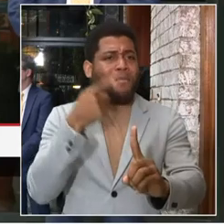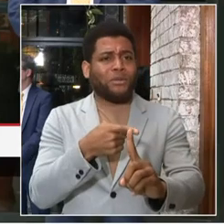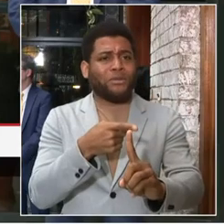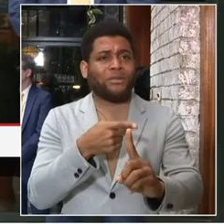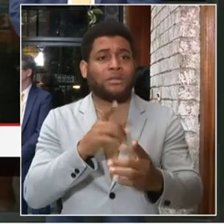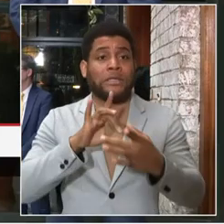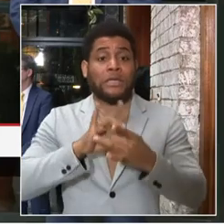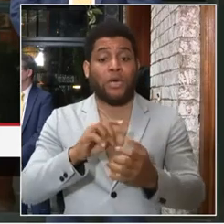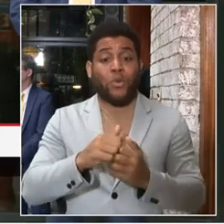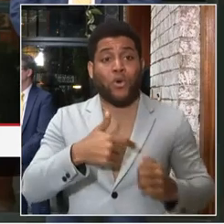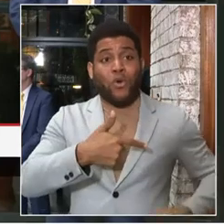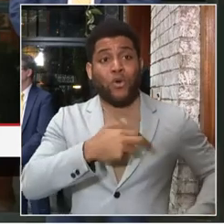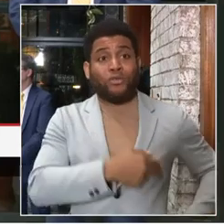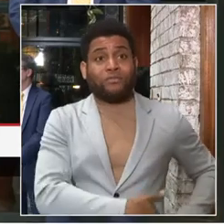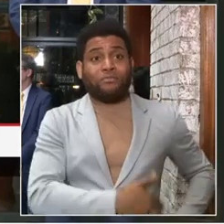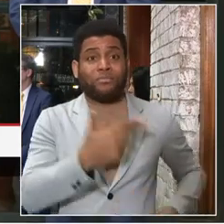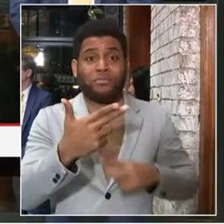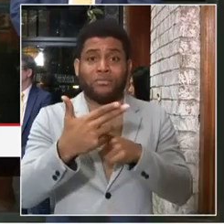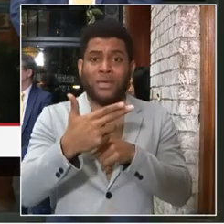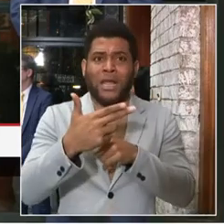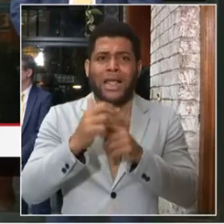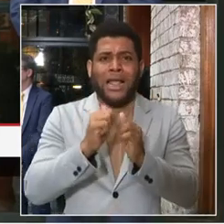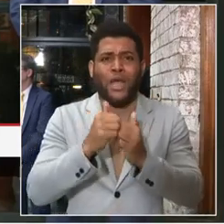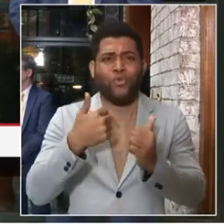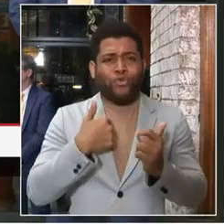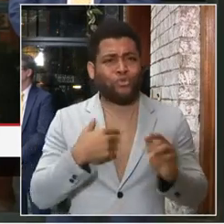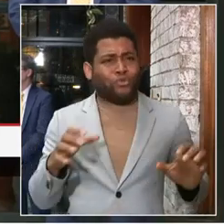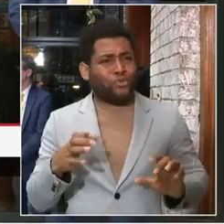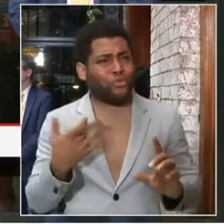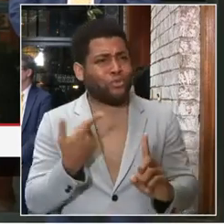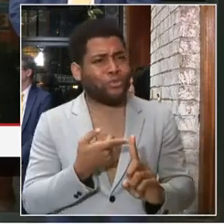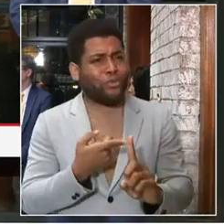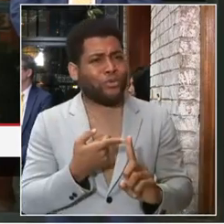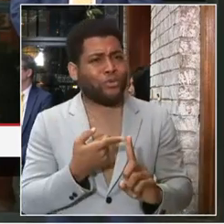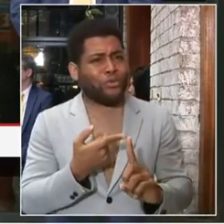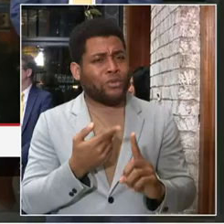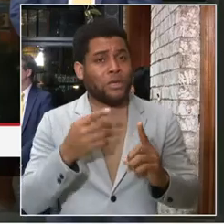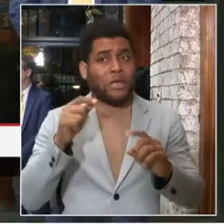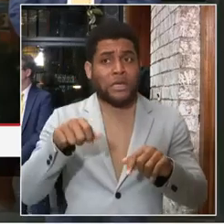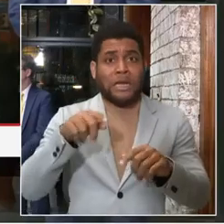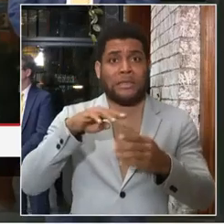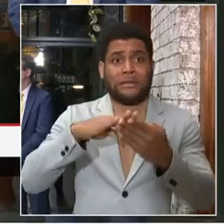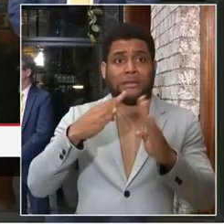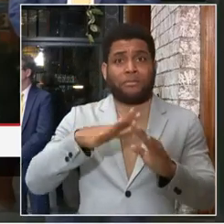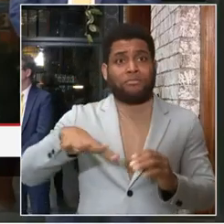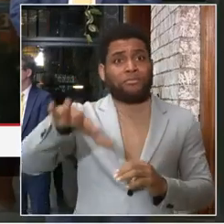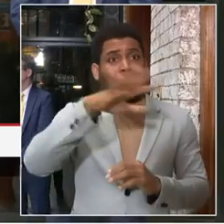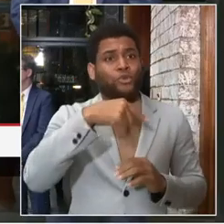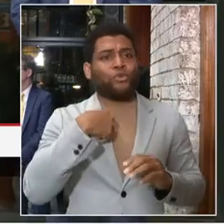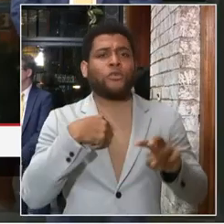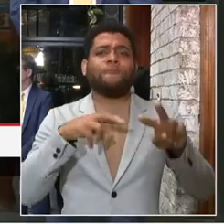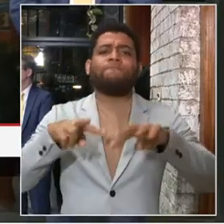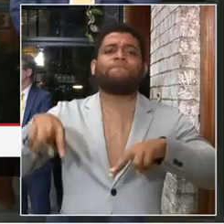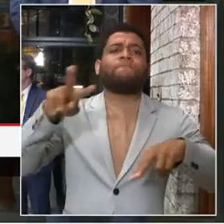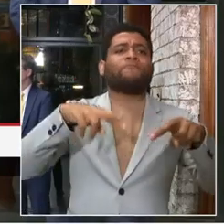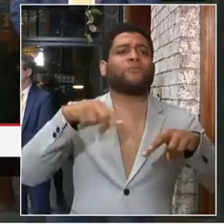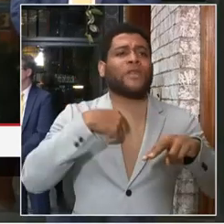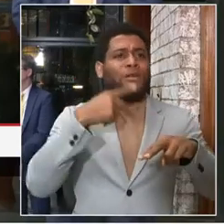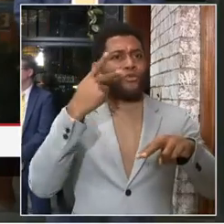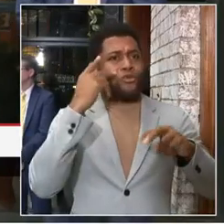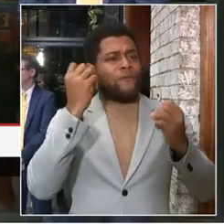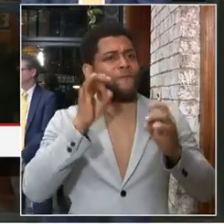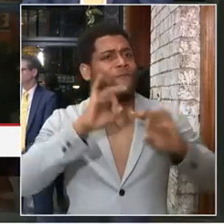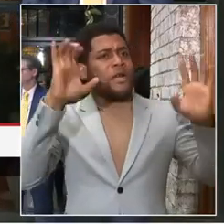how we treat guns in the city. And when we look to other jurisdictions who are seeing decreases in violent crime and